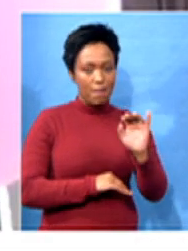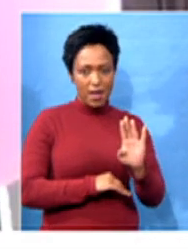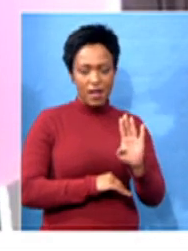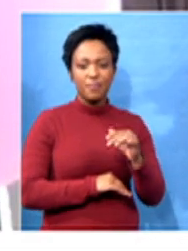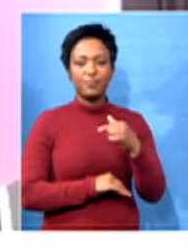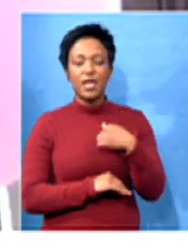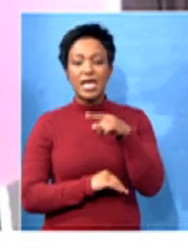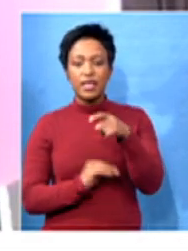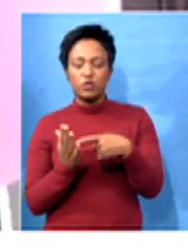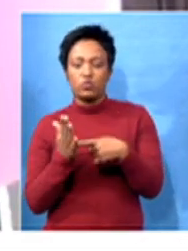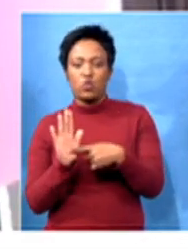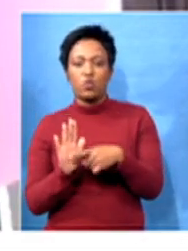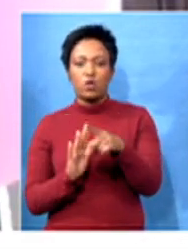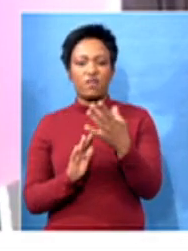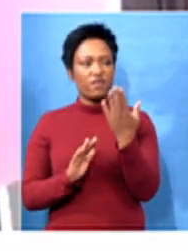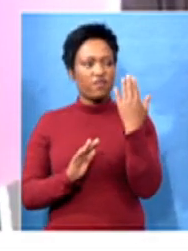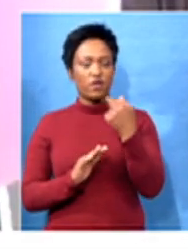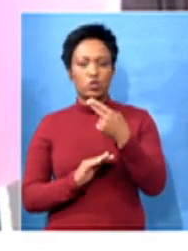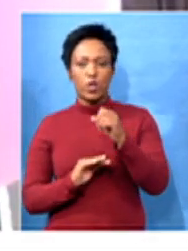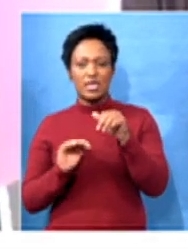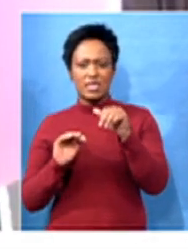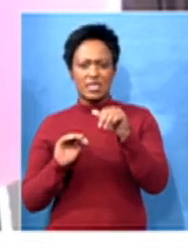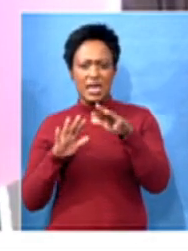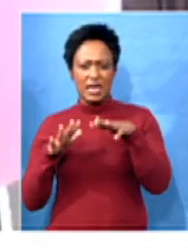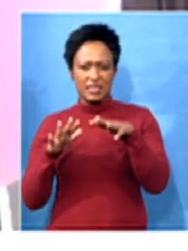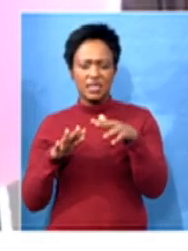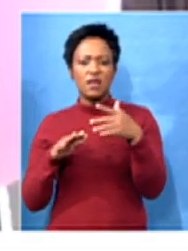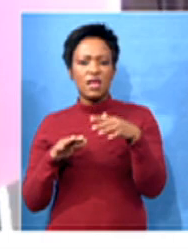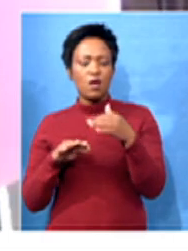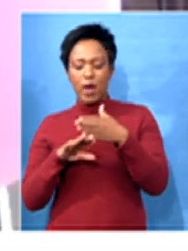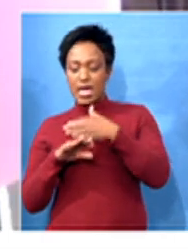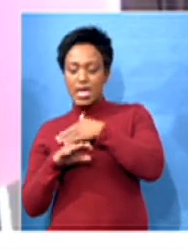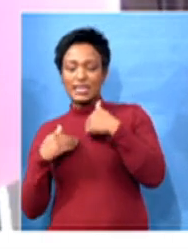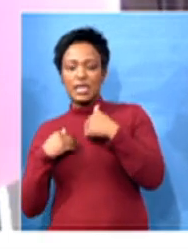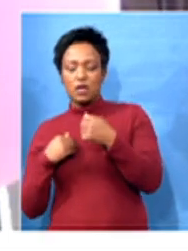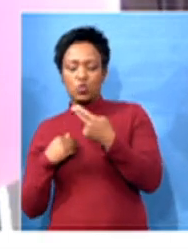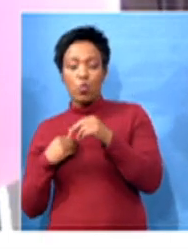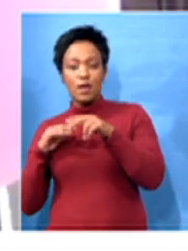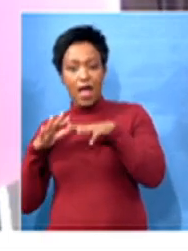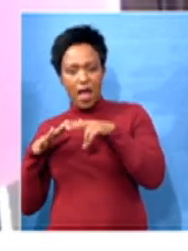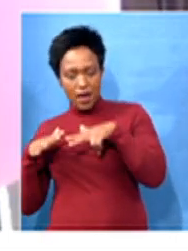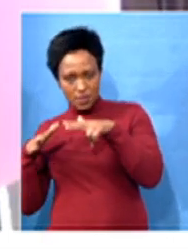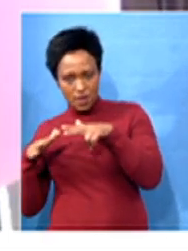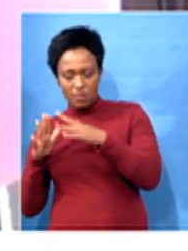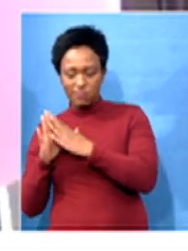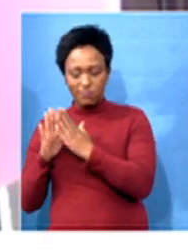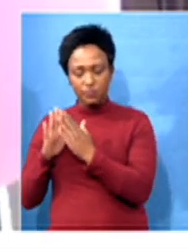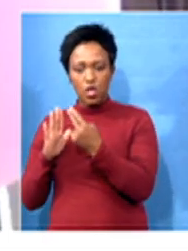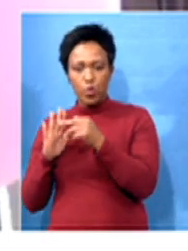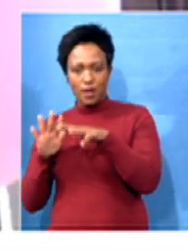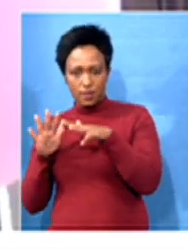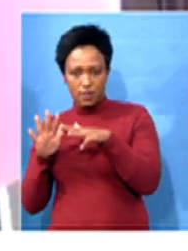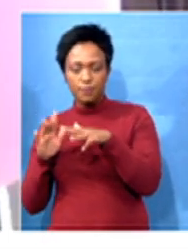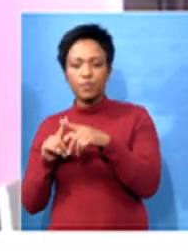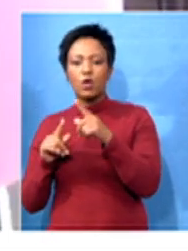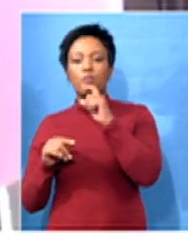Year was shot throughout 2019. We started late 2018, and it was going to be used as, you know,